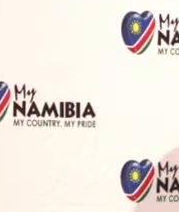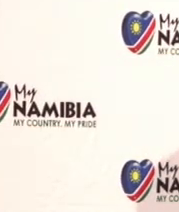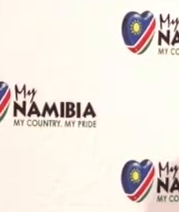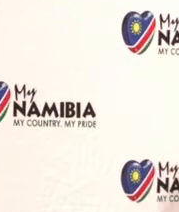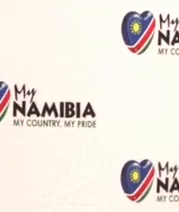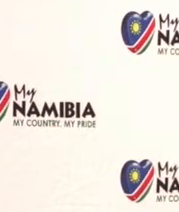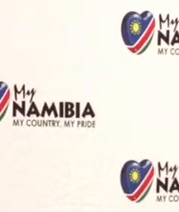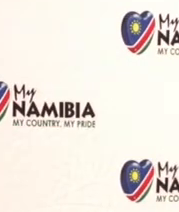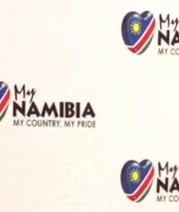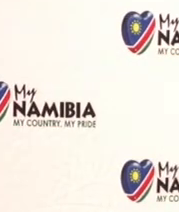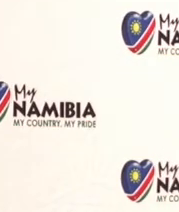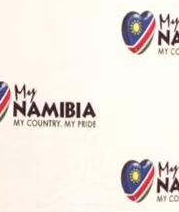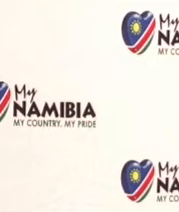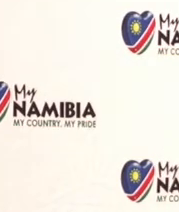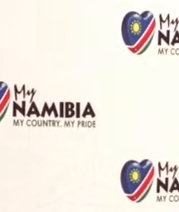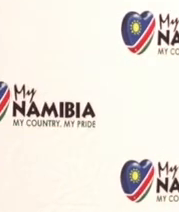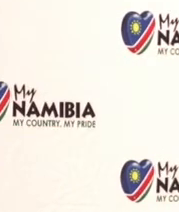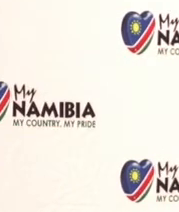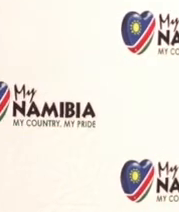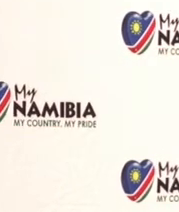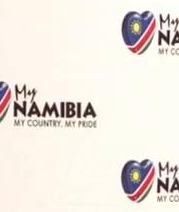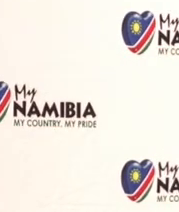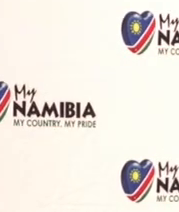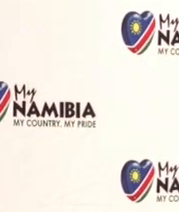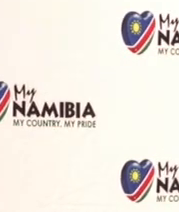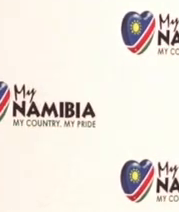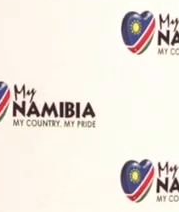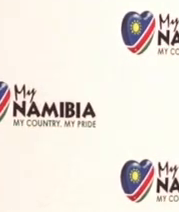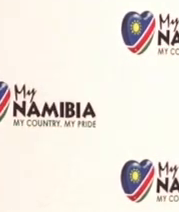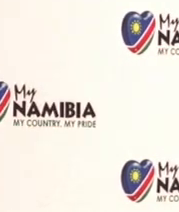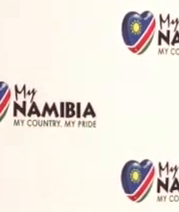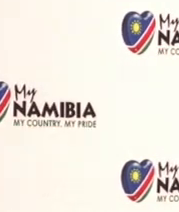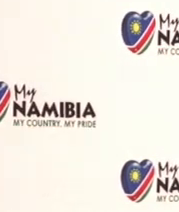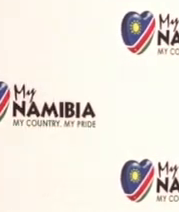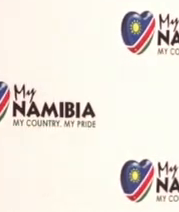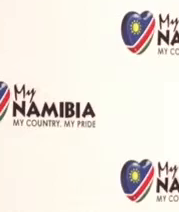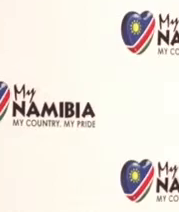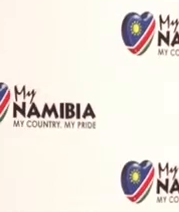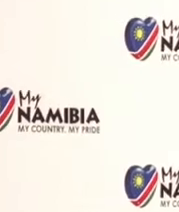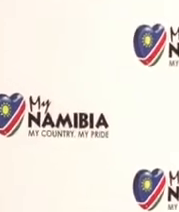we won't be able to return to normal. So stay safe. Thank you.